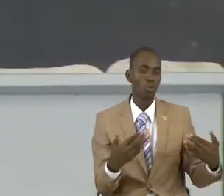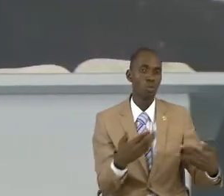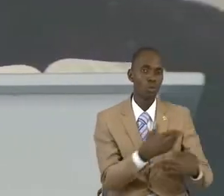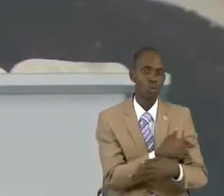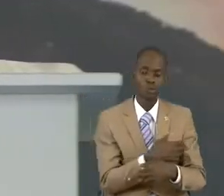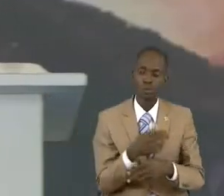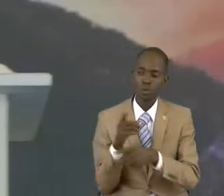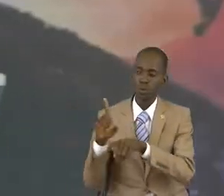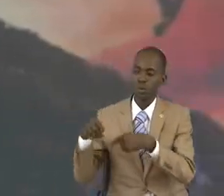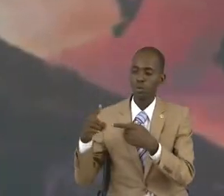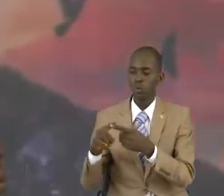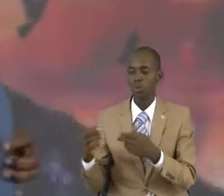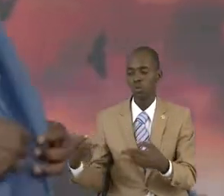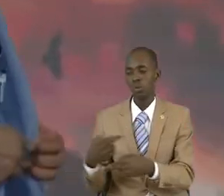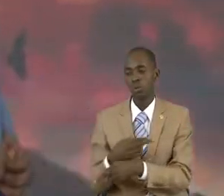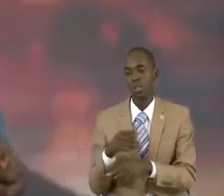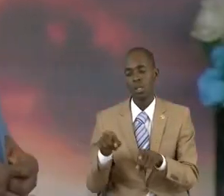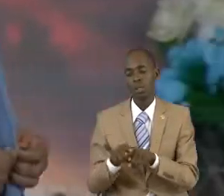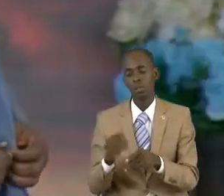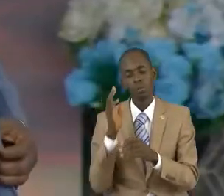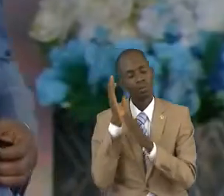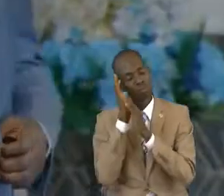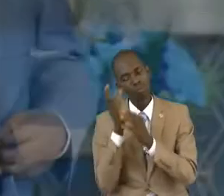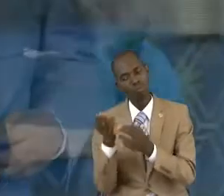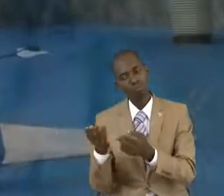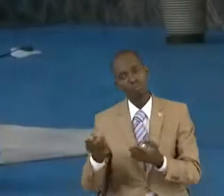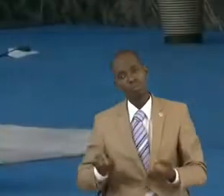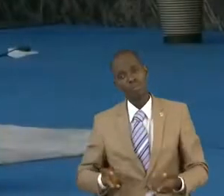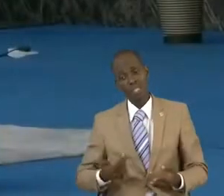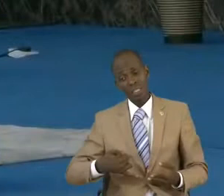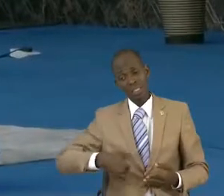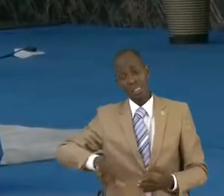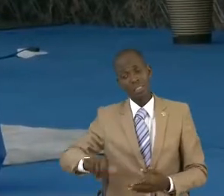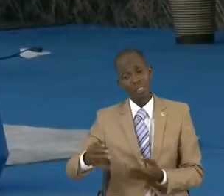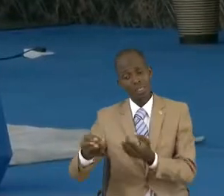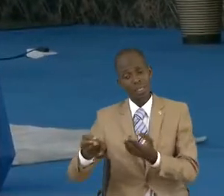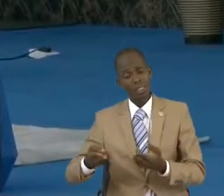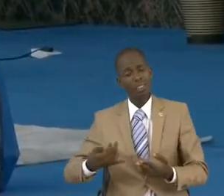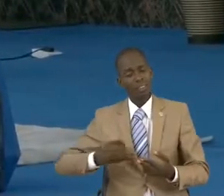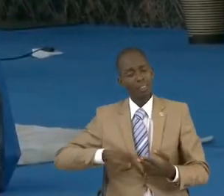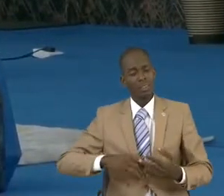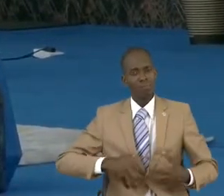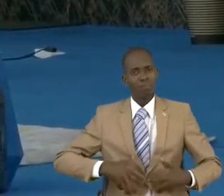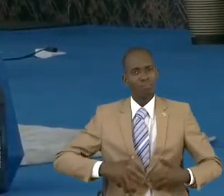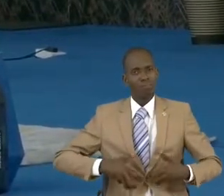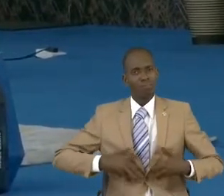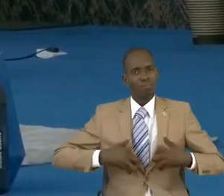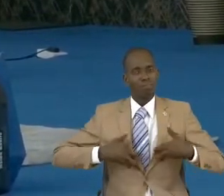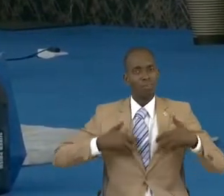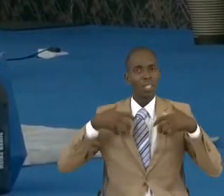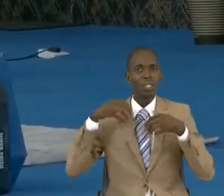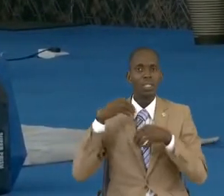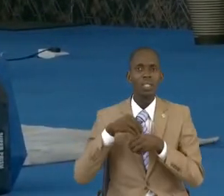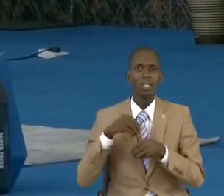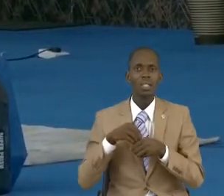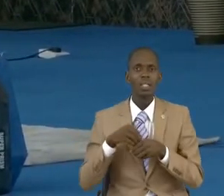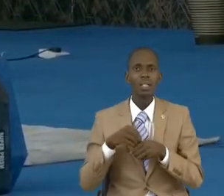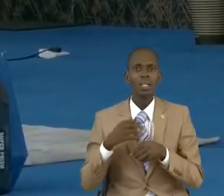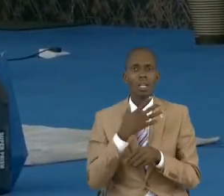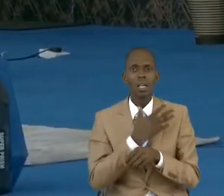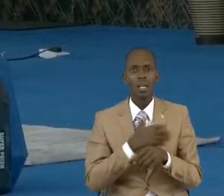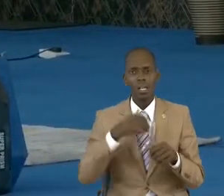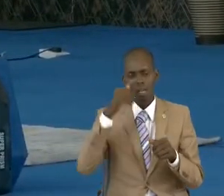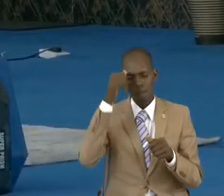still lying down there, you are angry, angry, angry. And then you even remember some